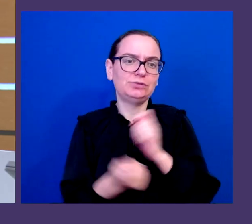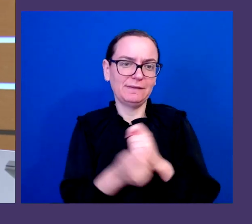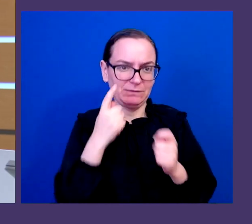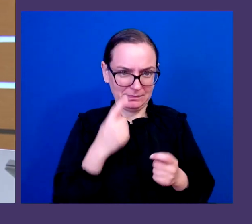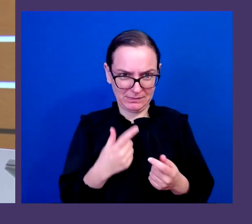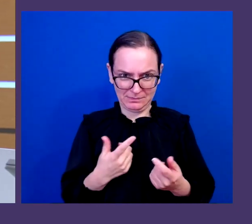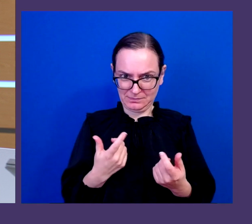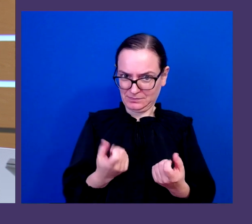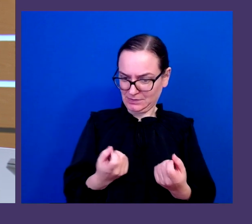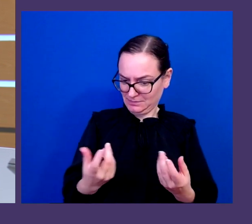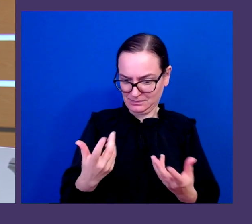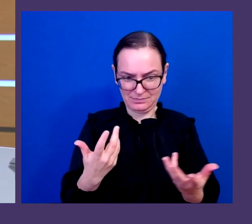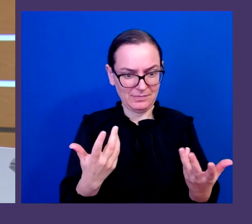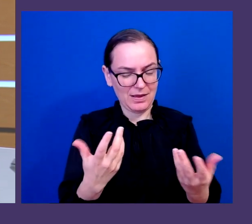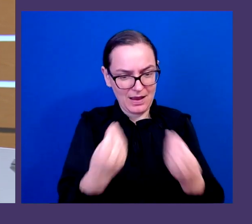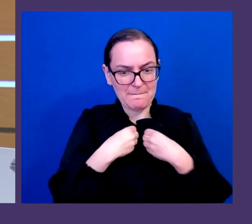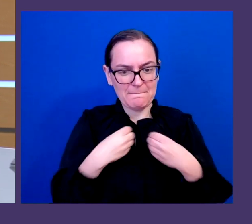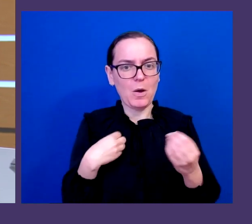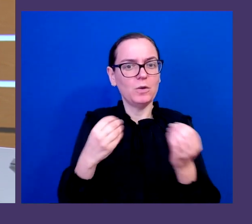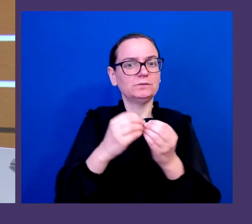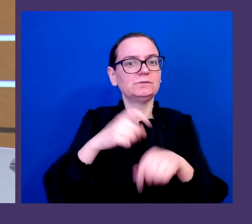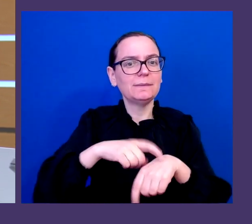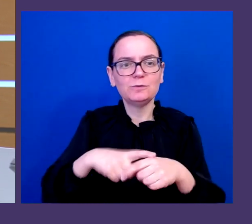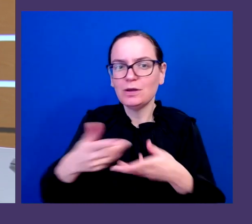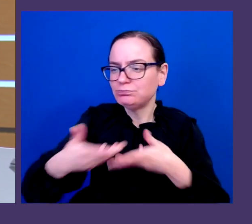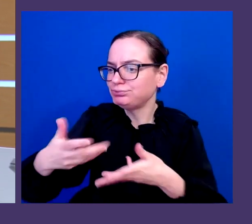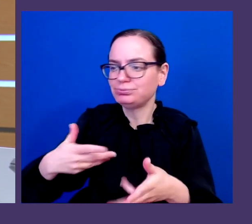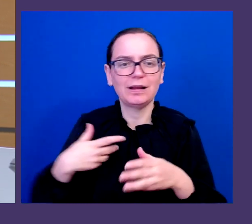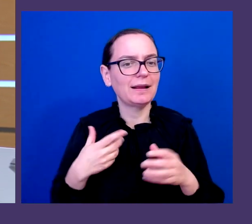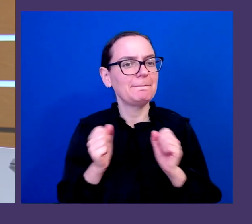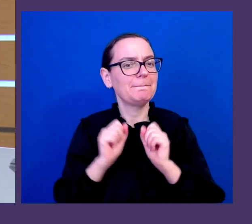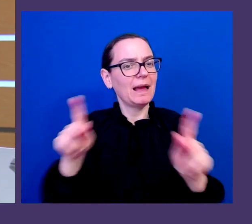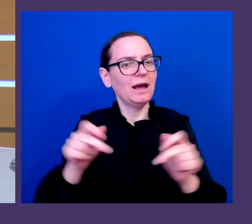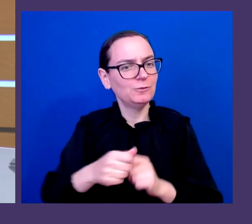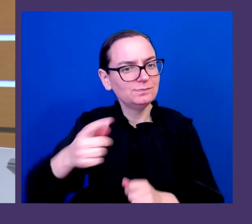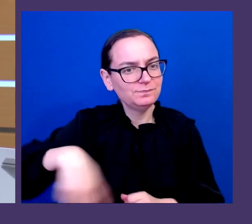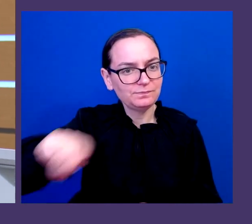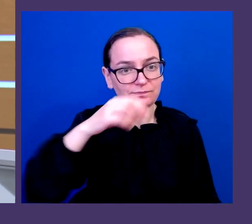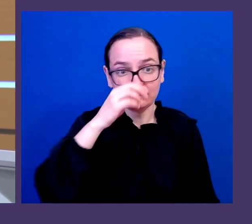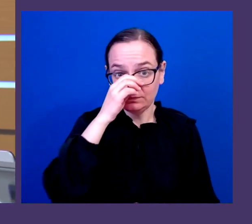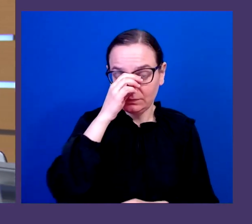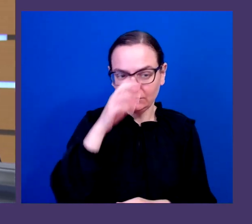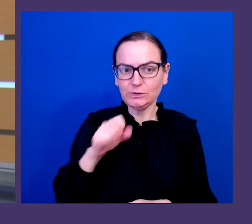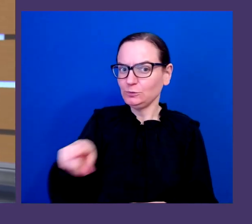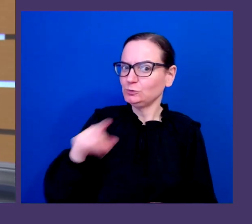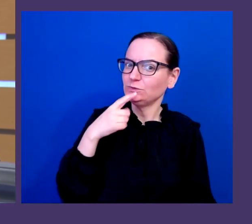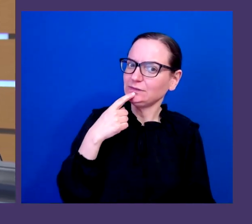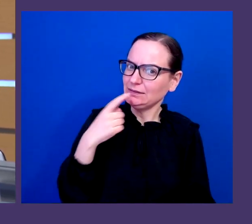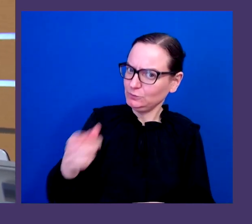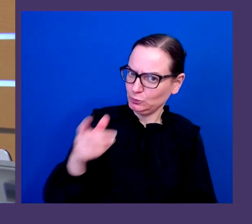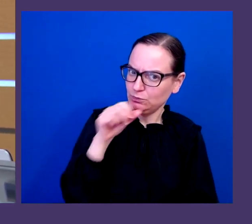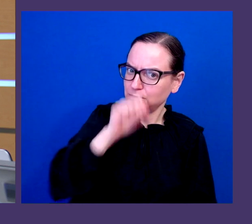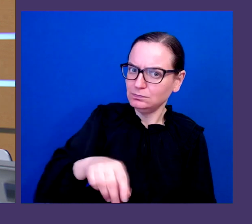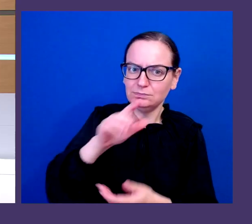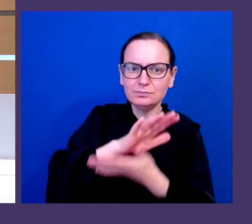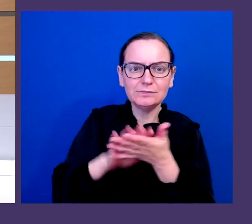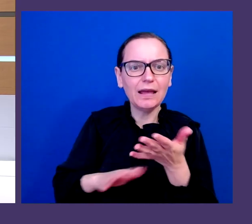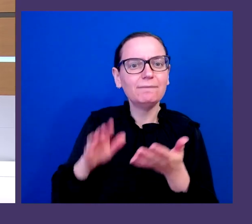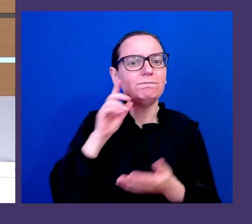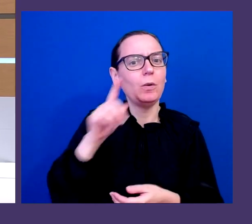designing for everyone with AI has really made such a difference. And I'd love to learn more about how it's impacting you and your work. Yeah,